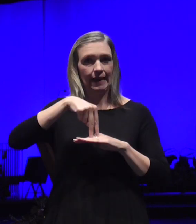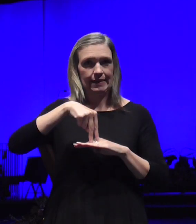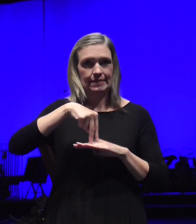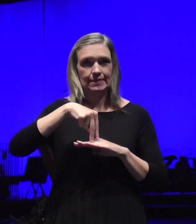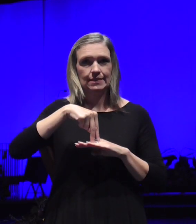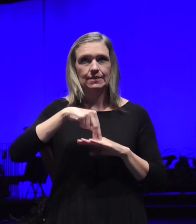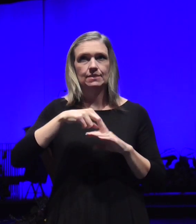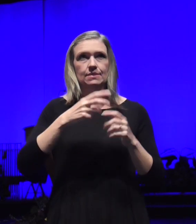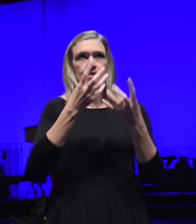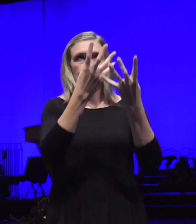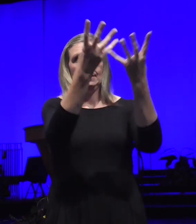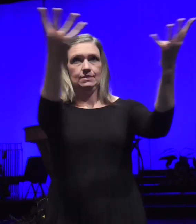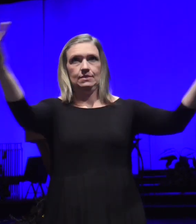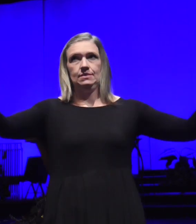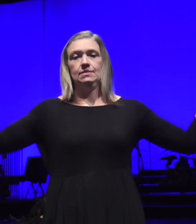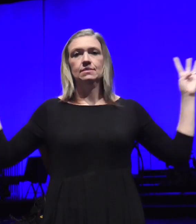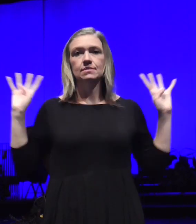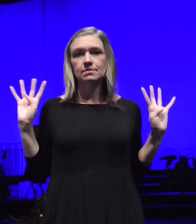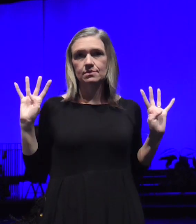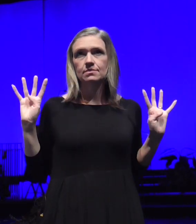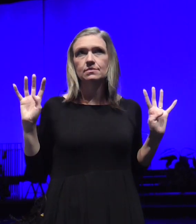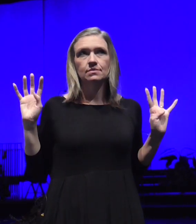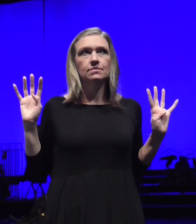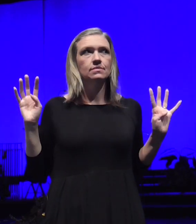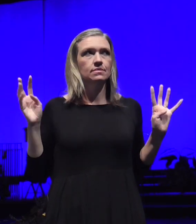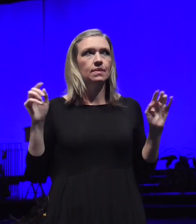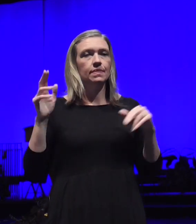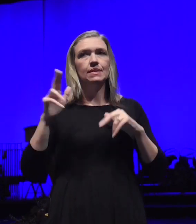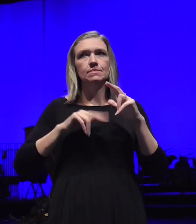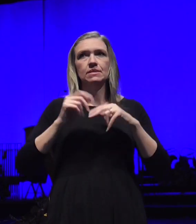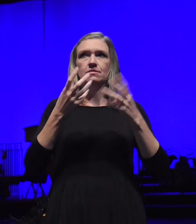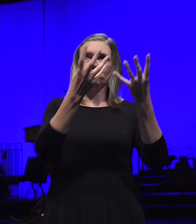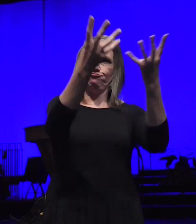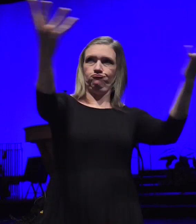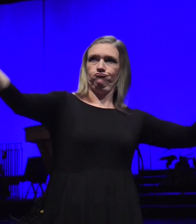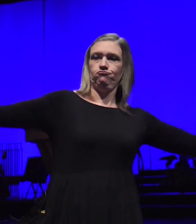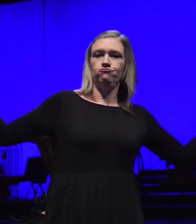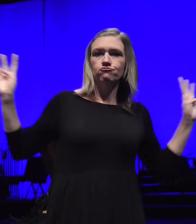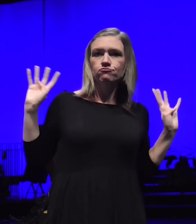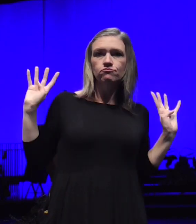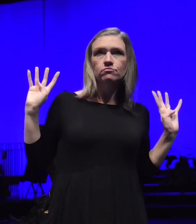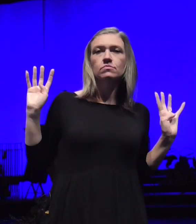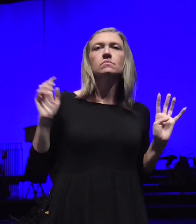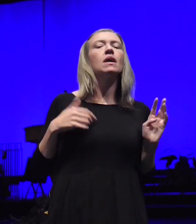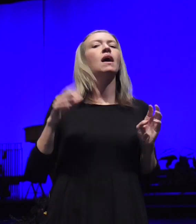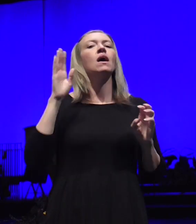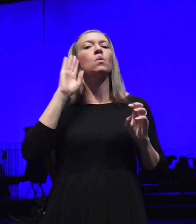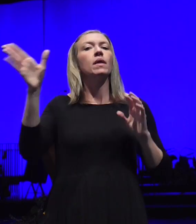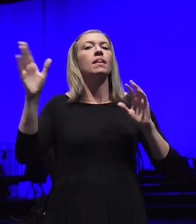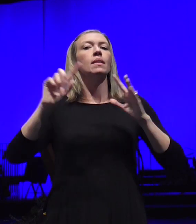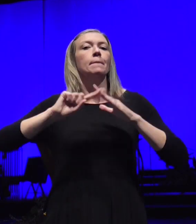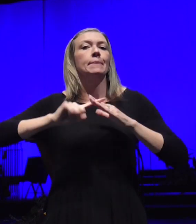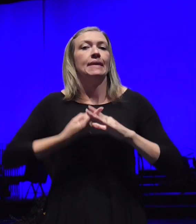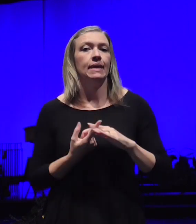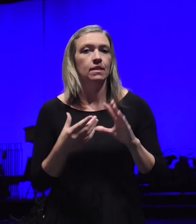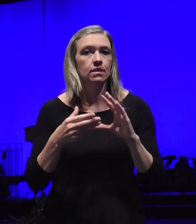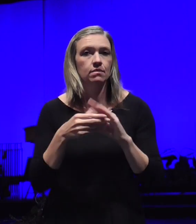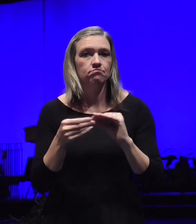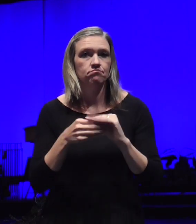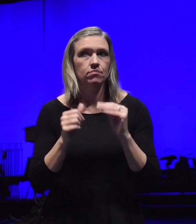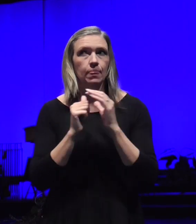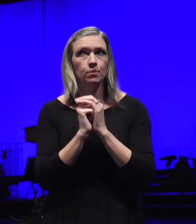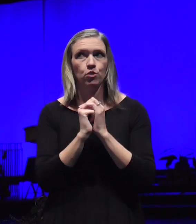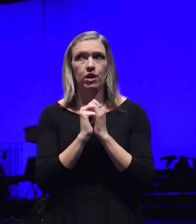move to the outer rim of our circle here. And I will begin the prayer,